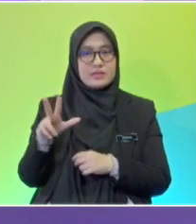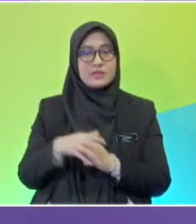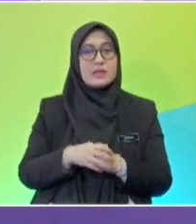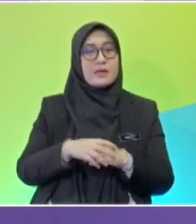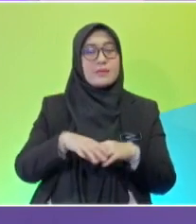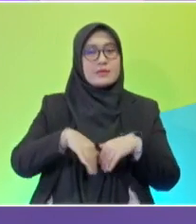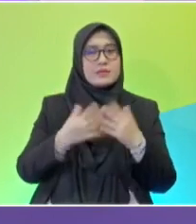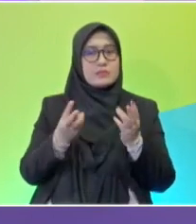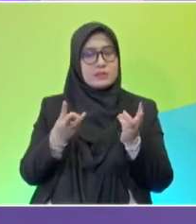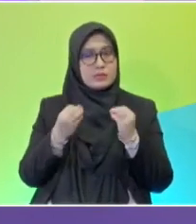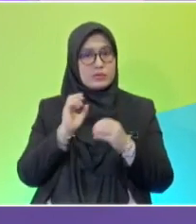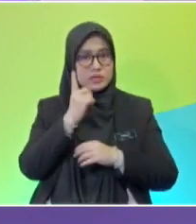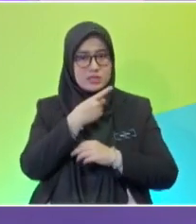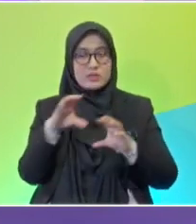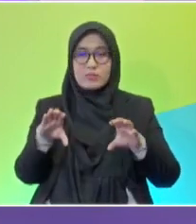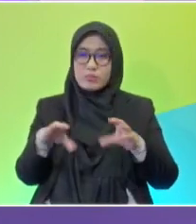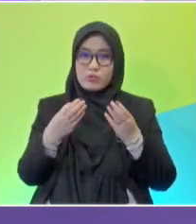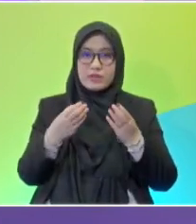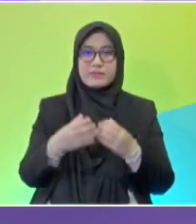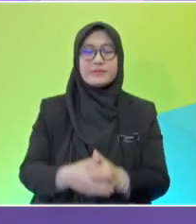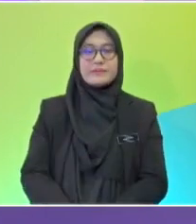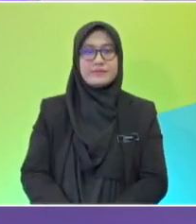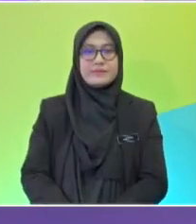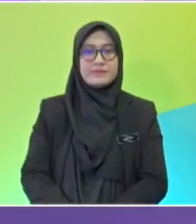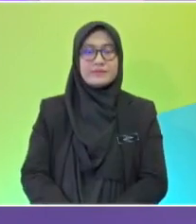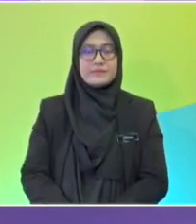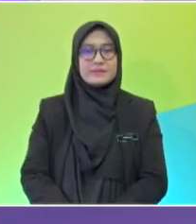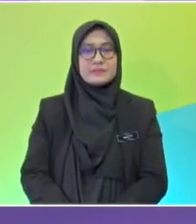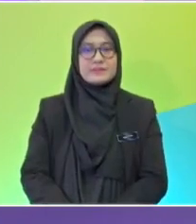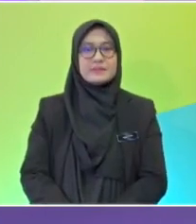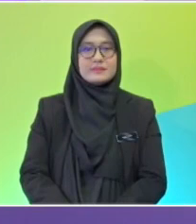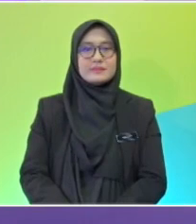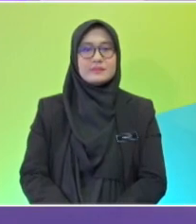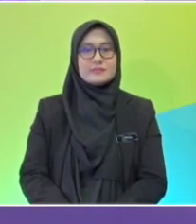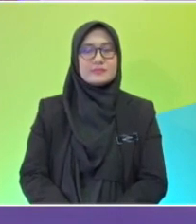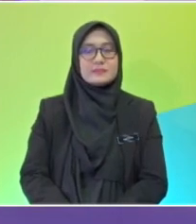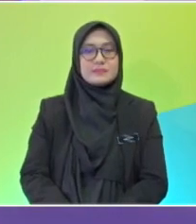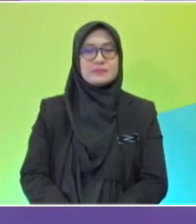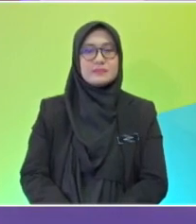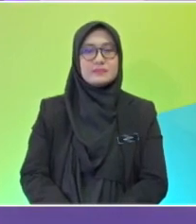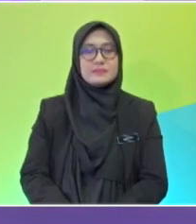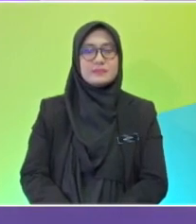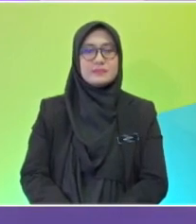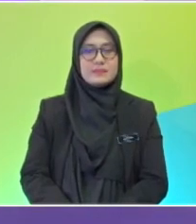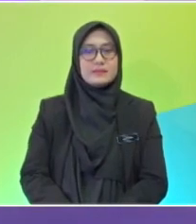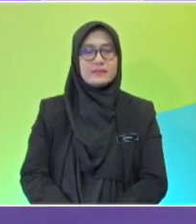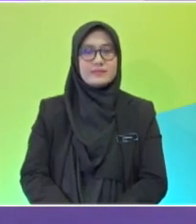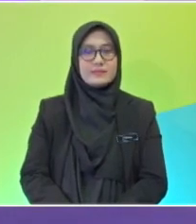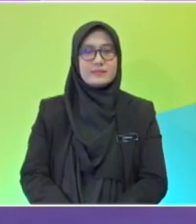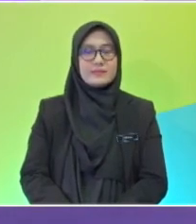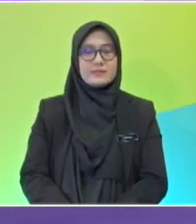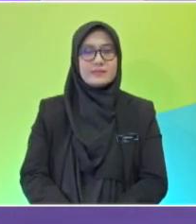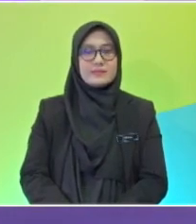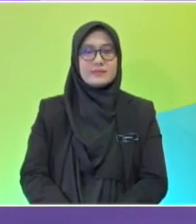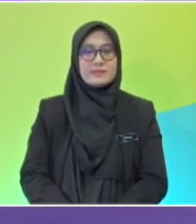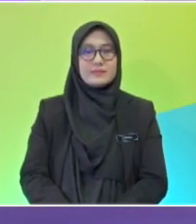you'll be teaching the same learning standards over and over again in other lessons. All right? So let's move on to the first slide. Okay,